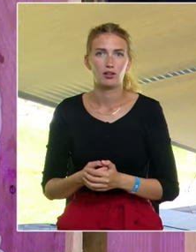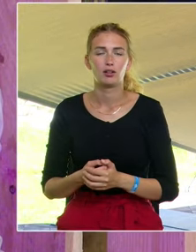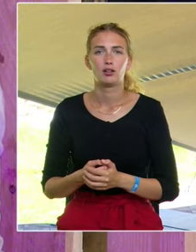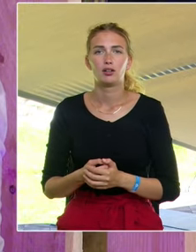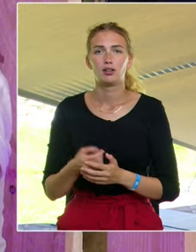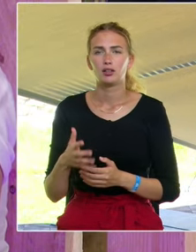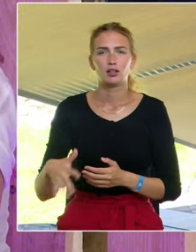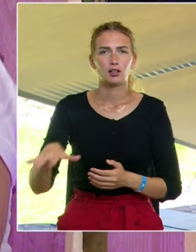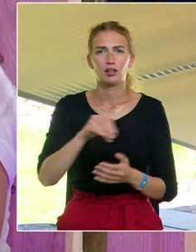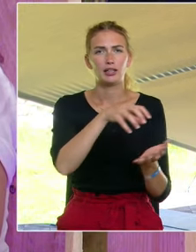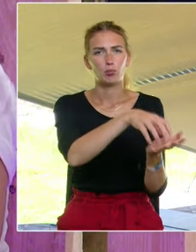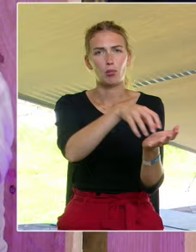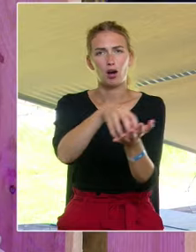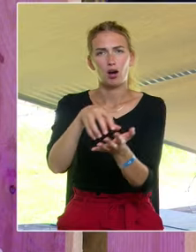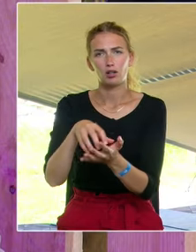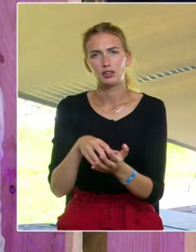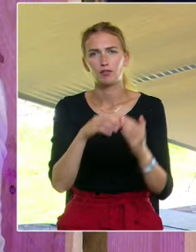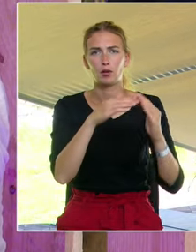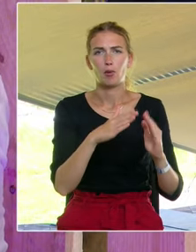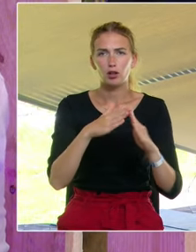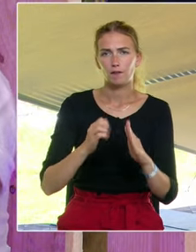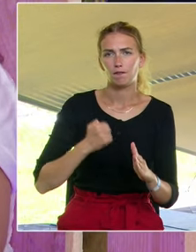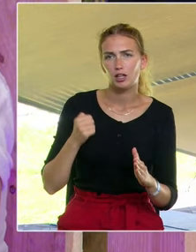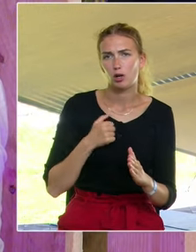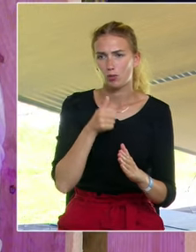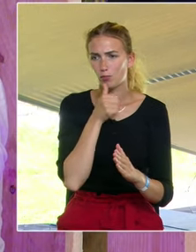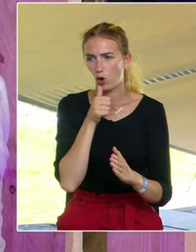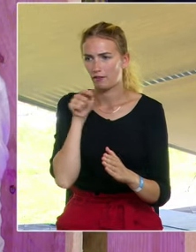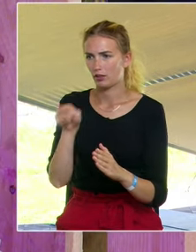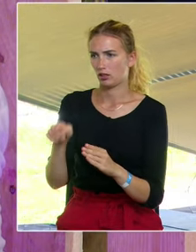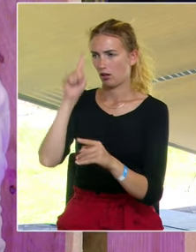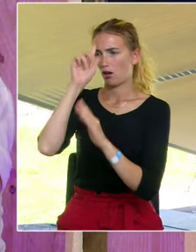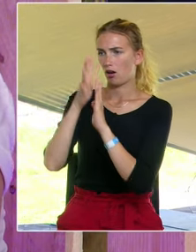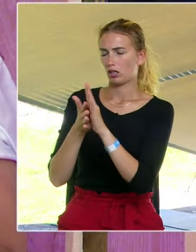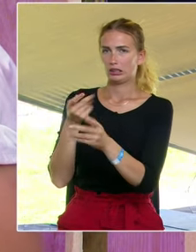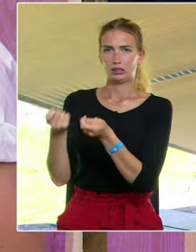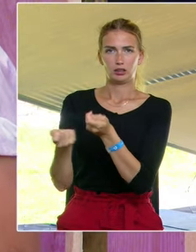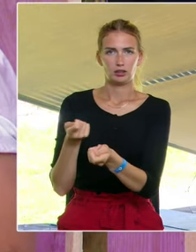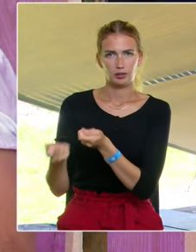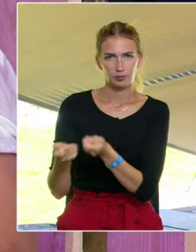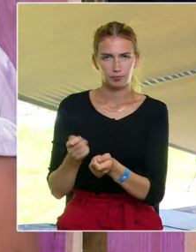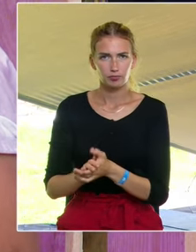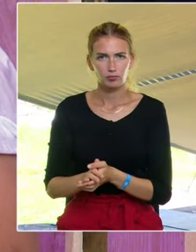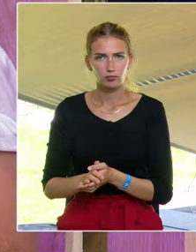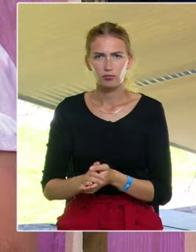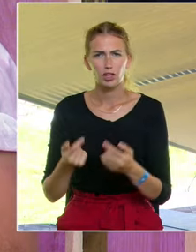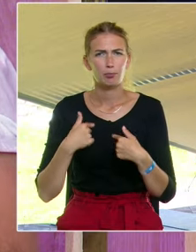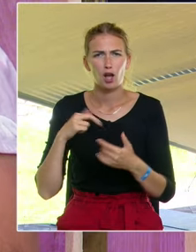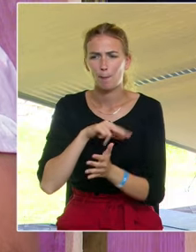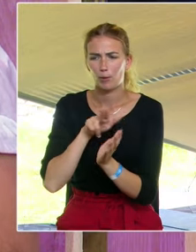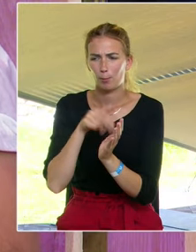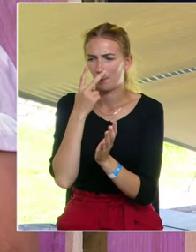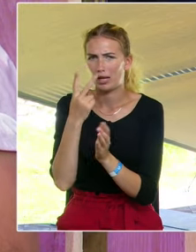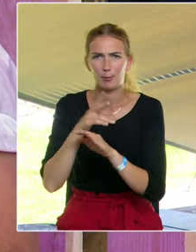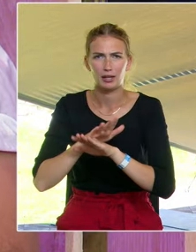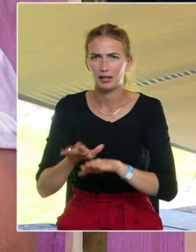all the institutions are trying to harness and how to make sense of it as well. But what you said, I don't actually see that my bigger problem. I always think that